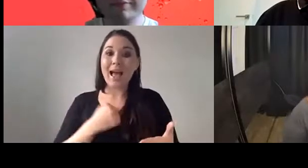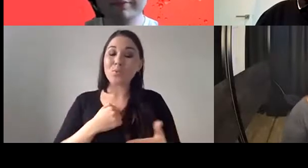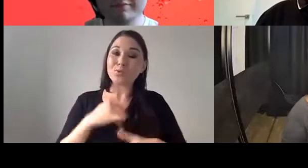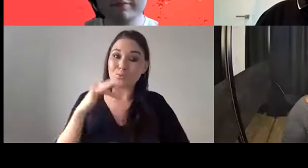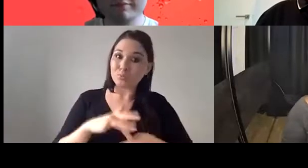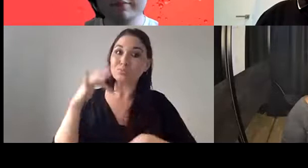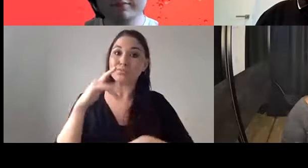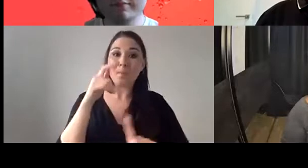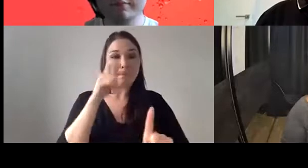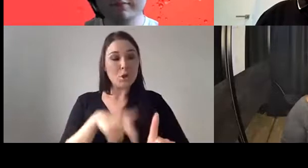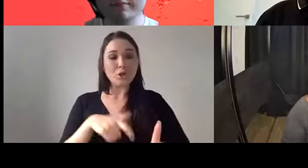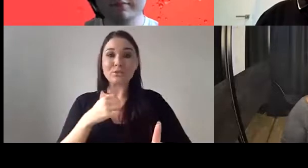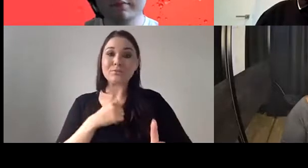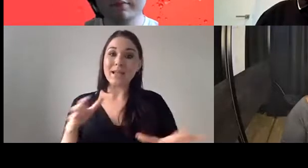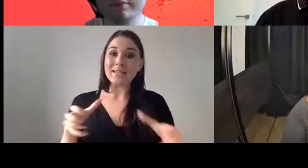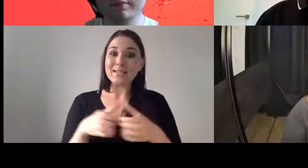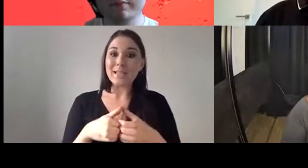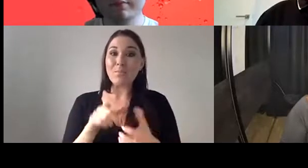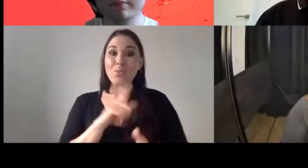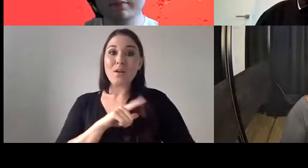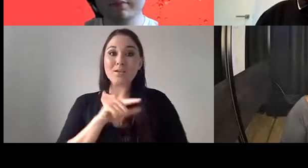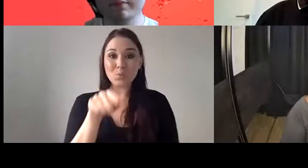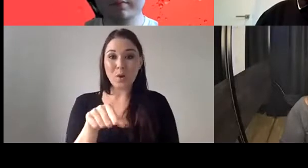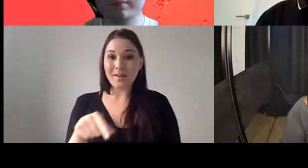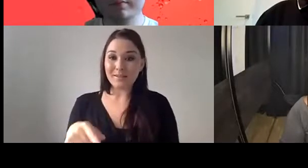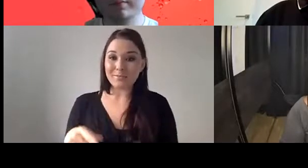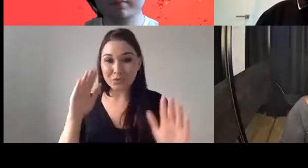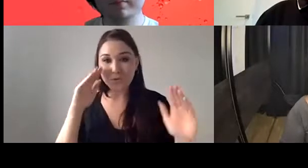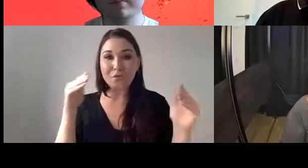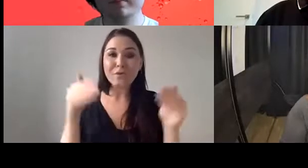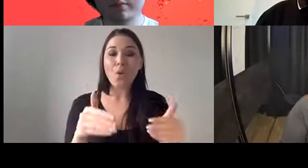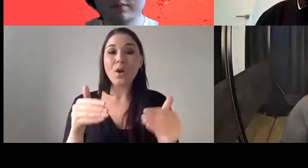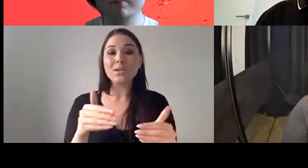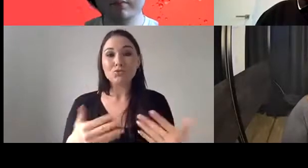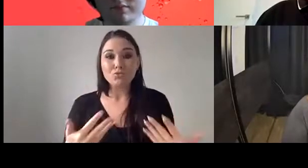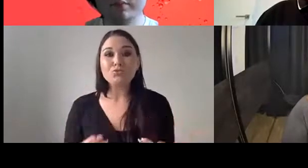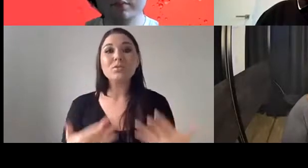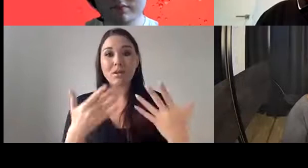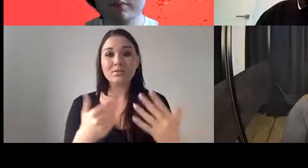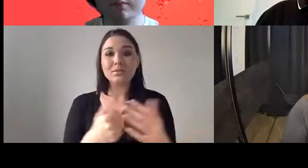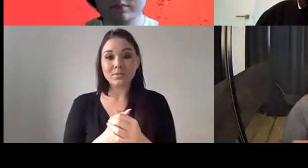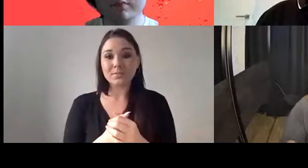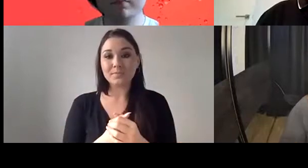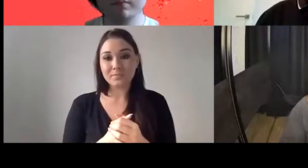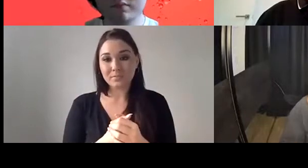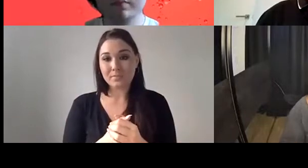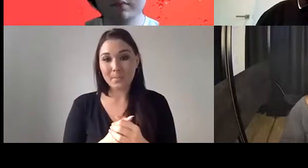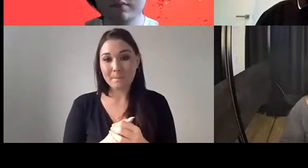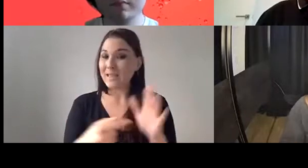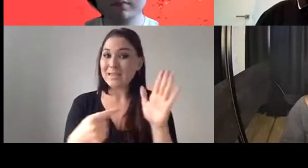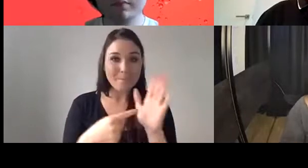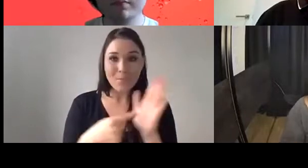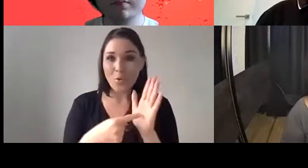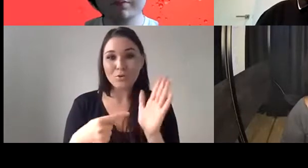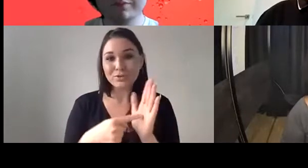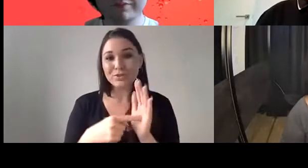that. So that's why for me, this is very important to put the focus on the outcome, because I think that's what is the most important at the end